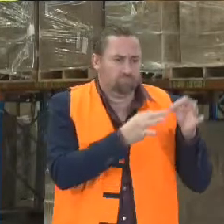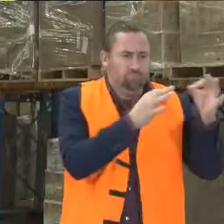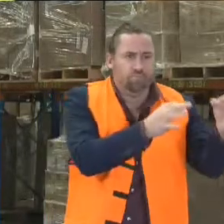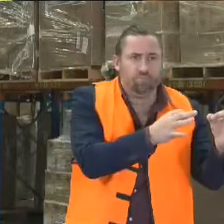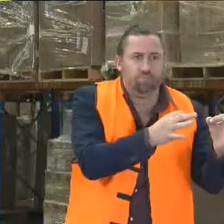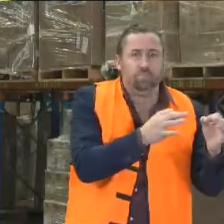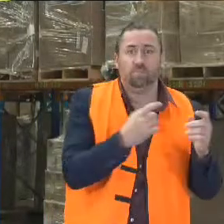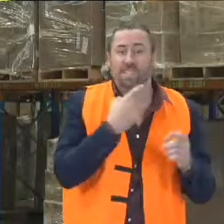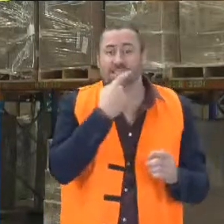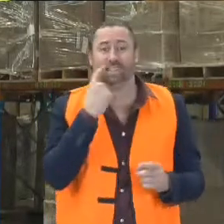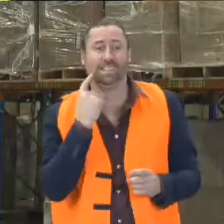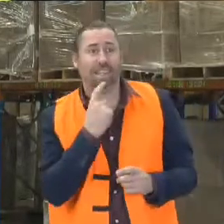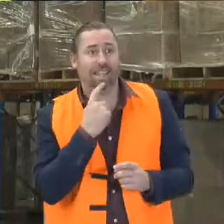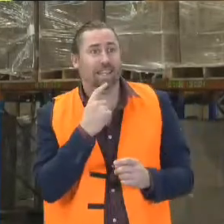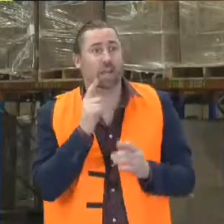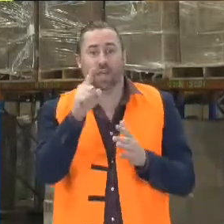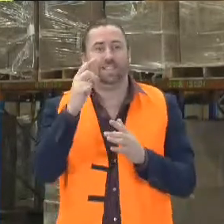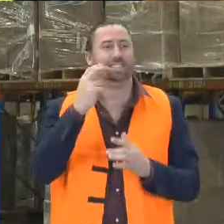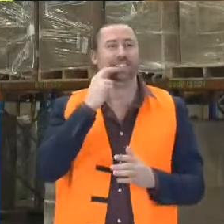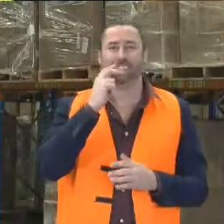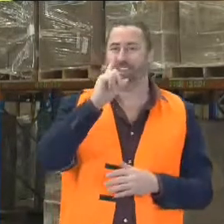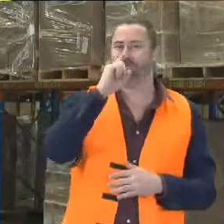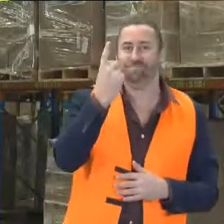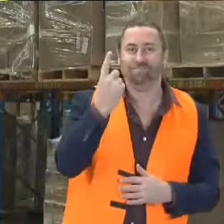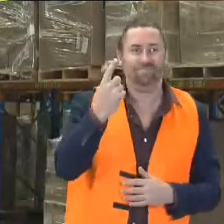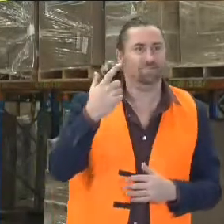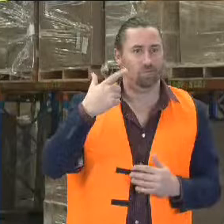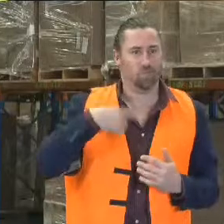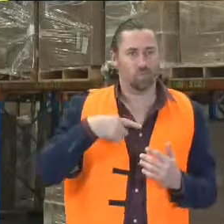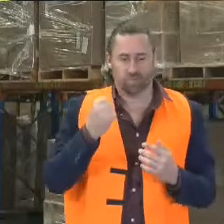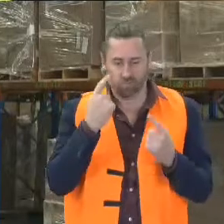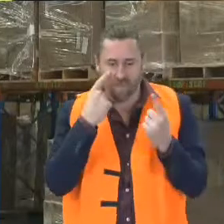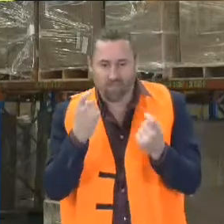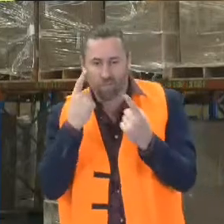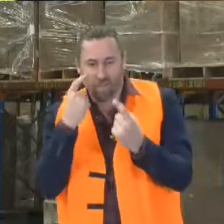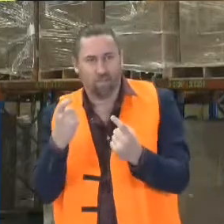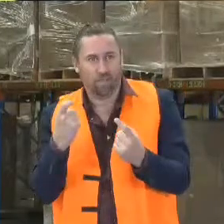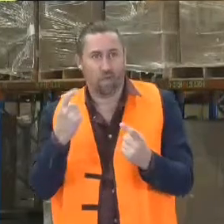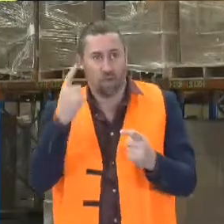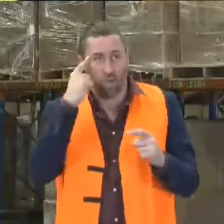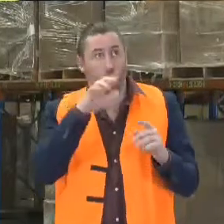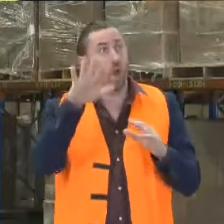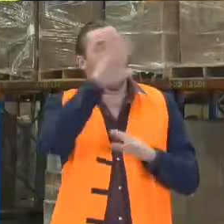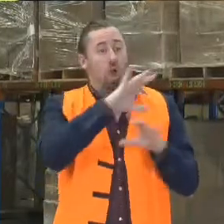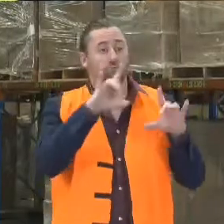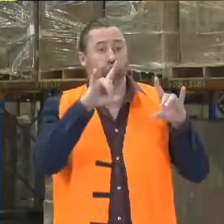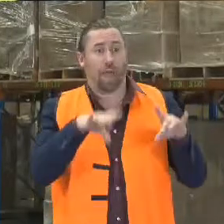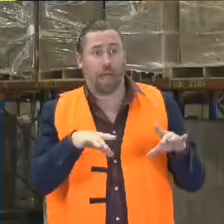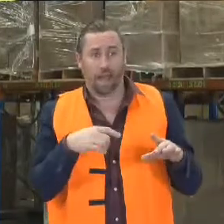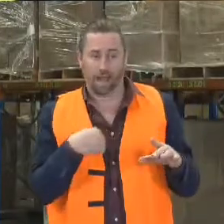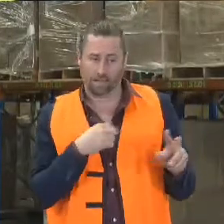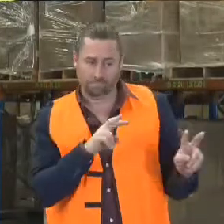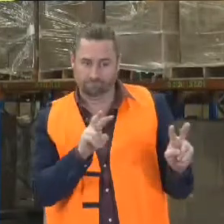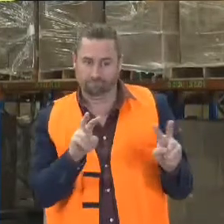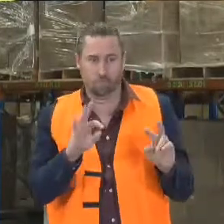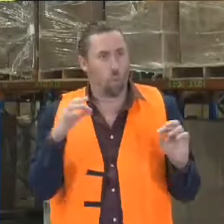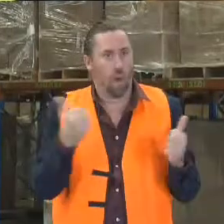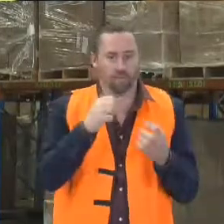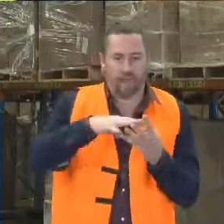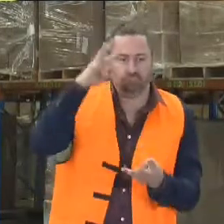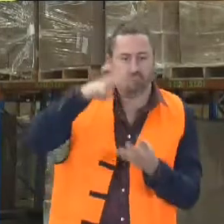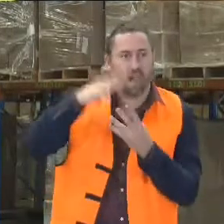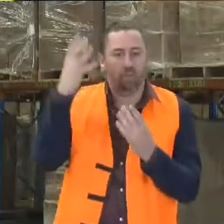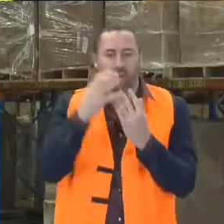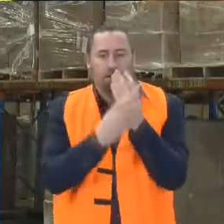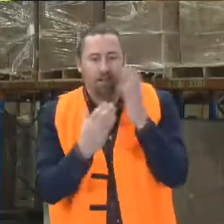lot of oral health care because we were concerned that nationally there was not enough protective equipment.